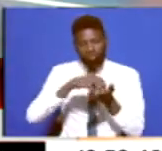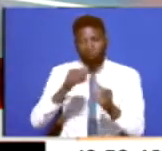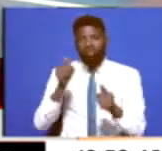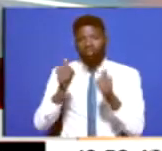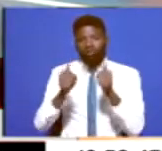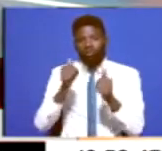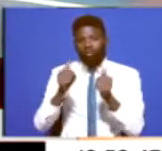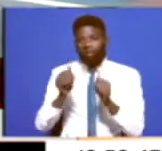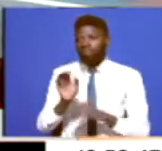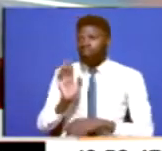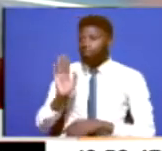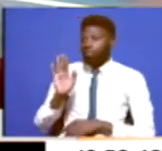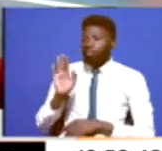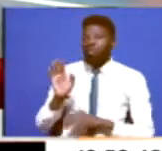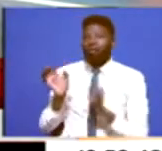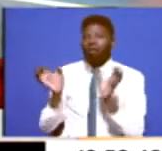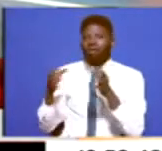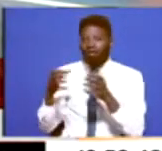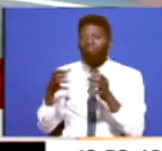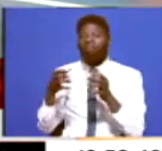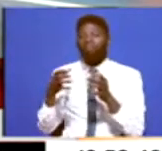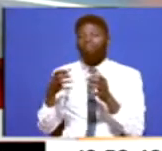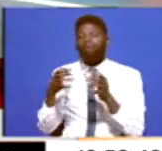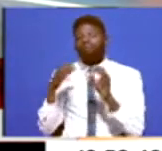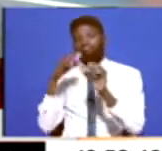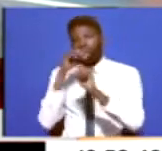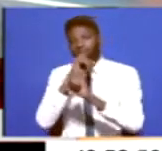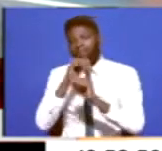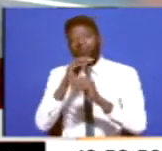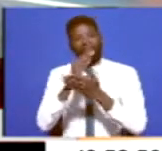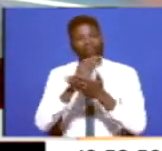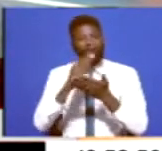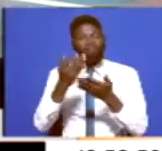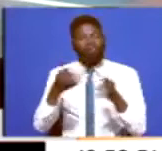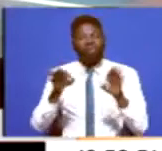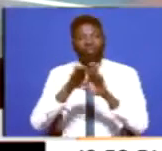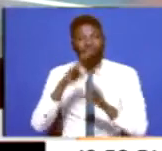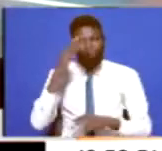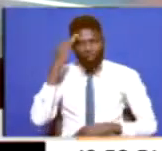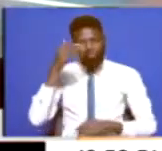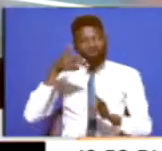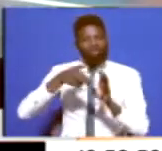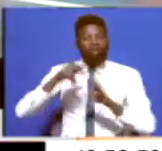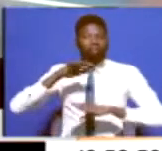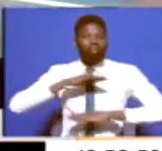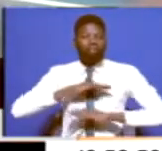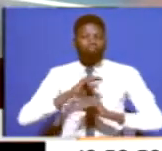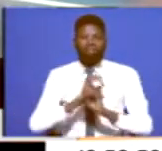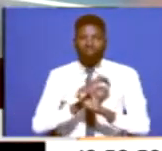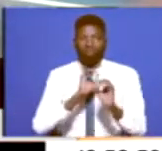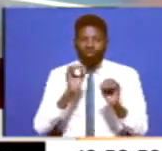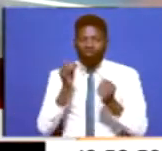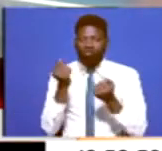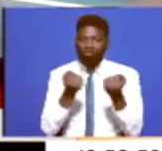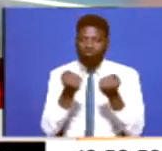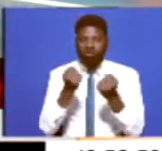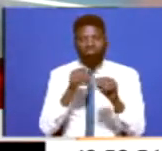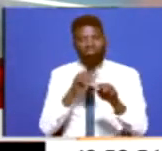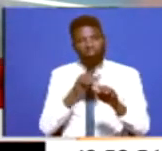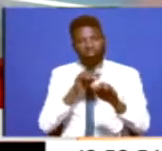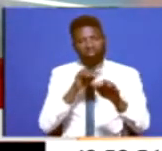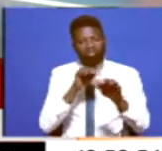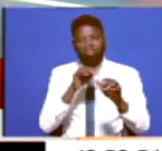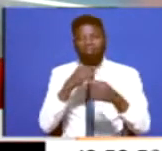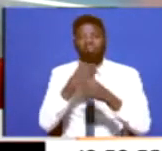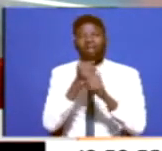dealers, as others remained closed due to the shortage. Stalled vehicles in the city led to heavy traffic as the queues spilled